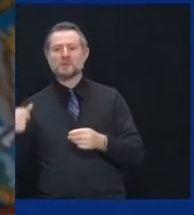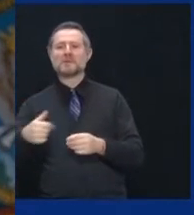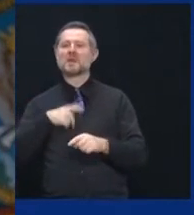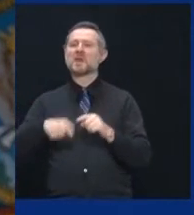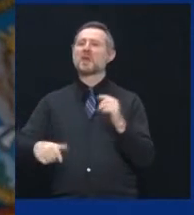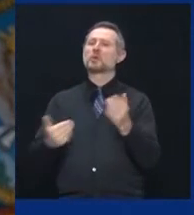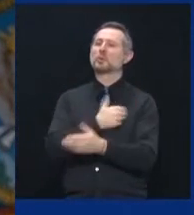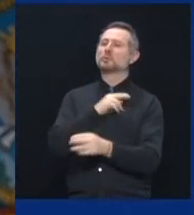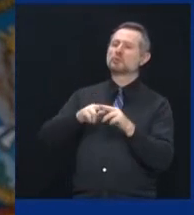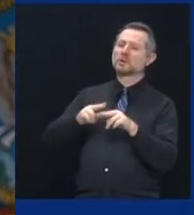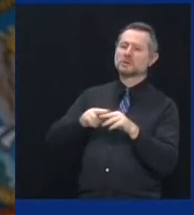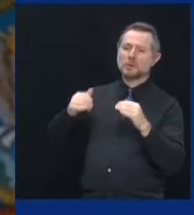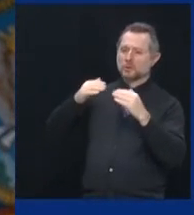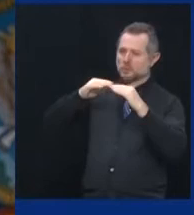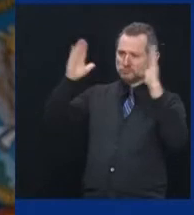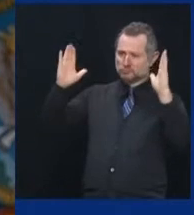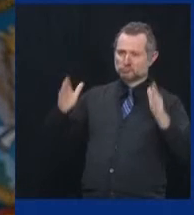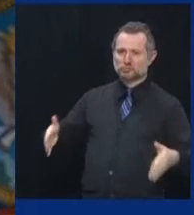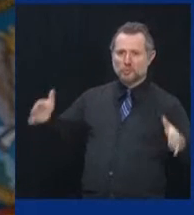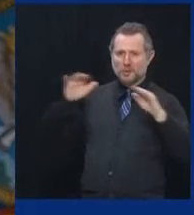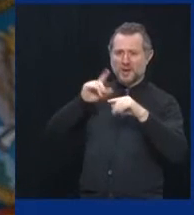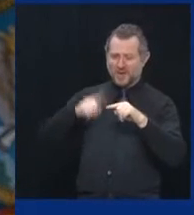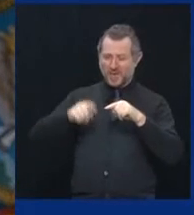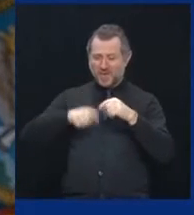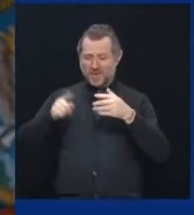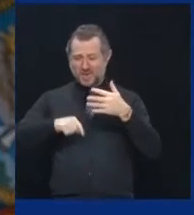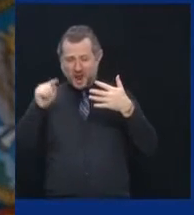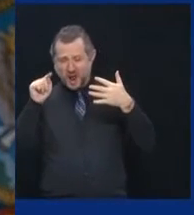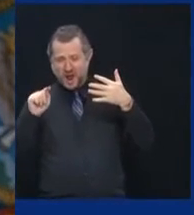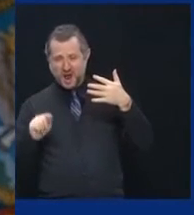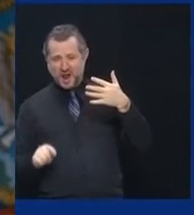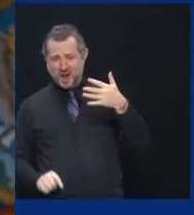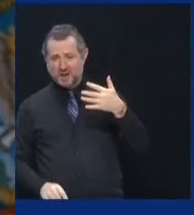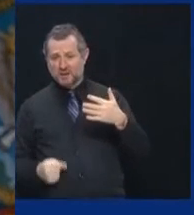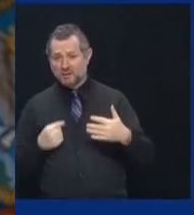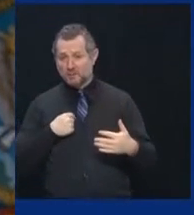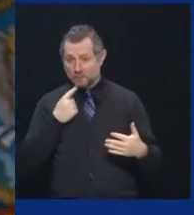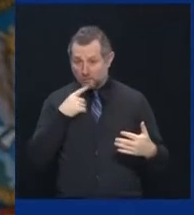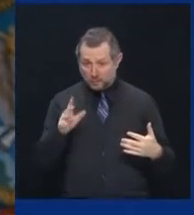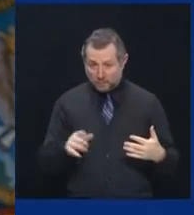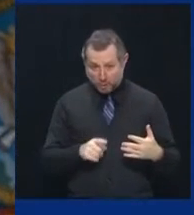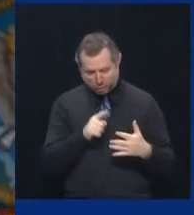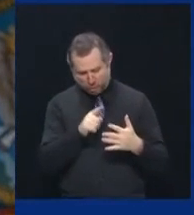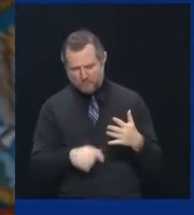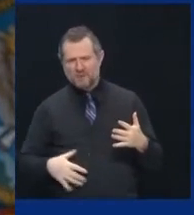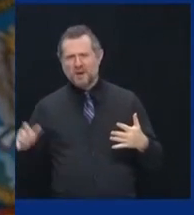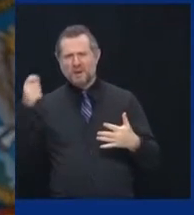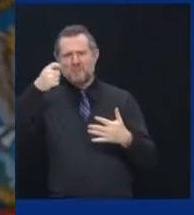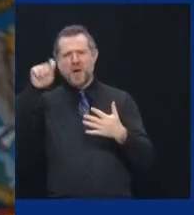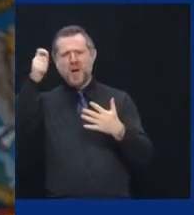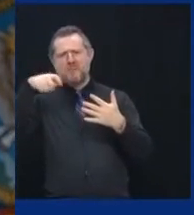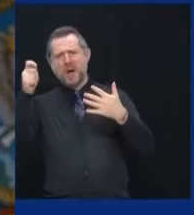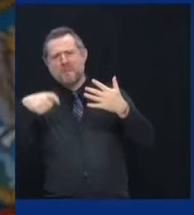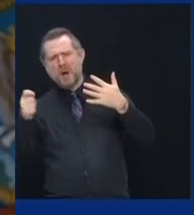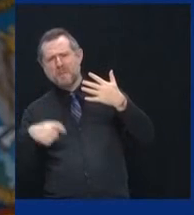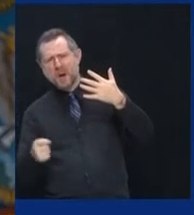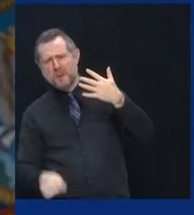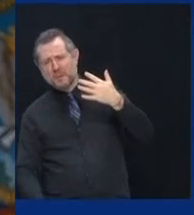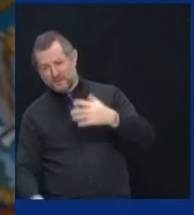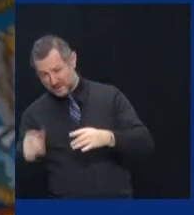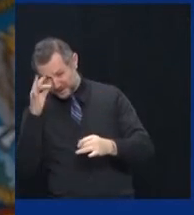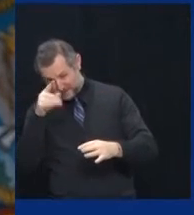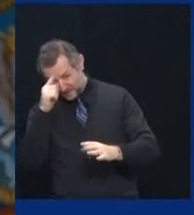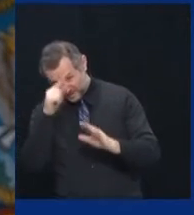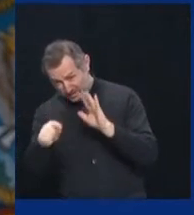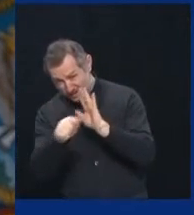were wrong. We did. We can't only if we believe we can't.